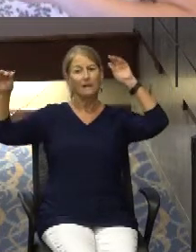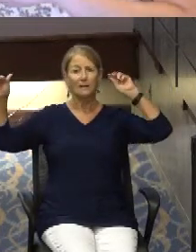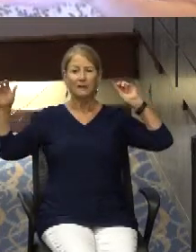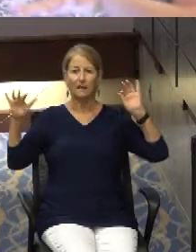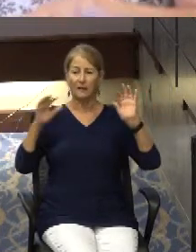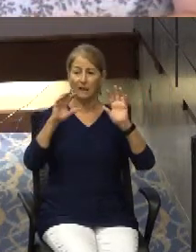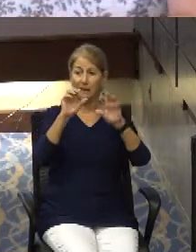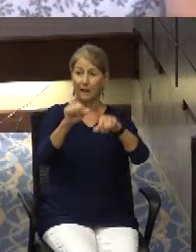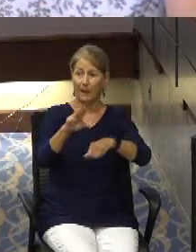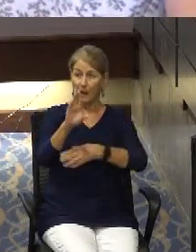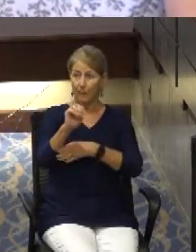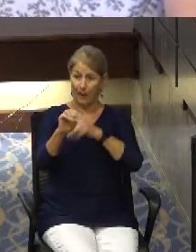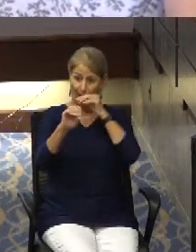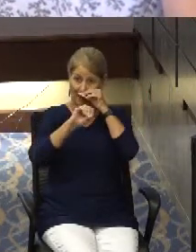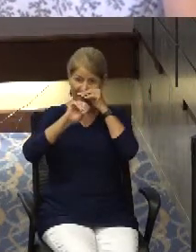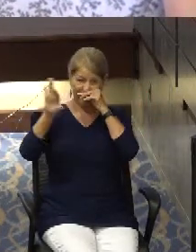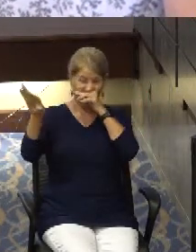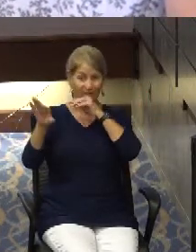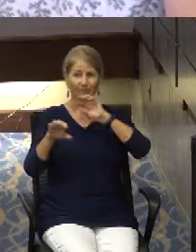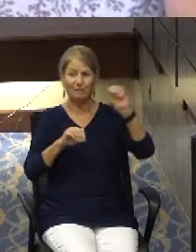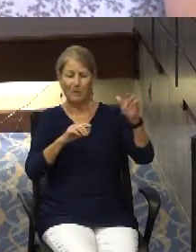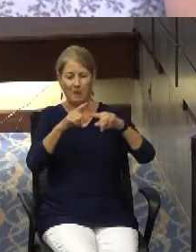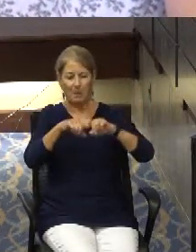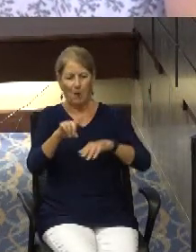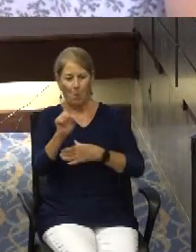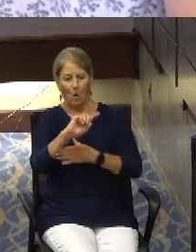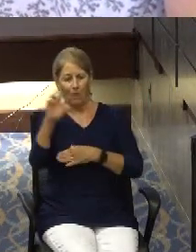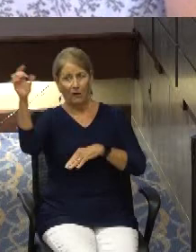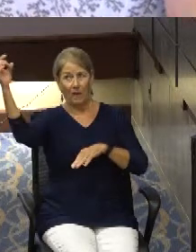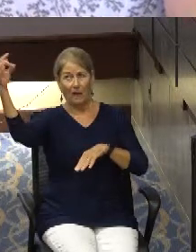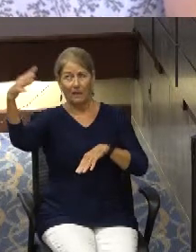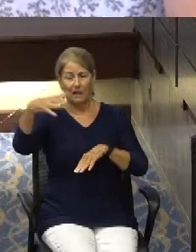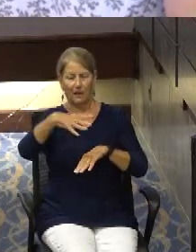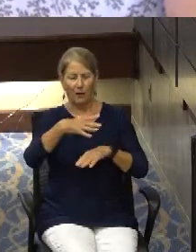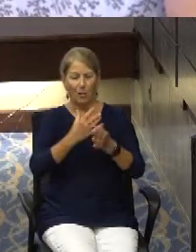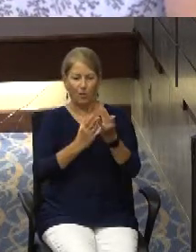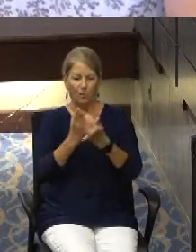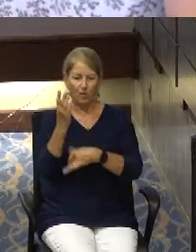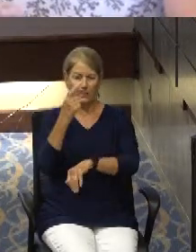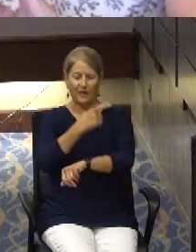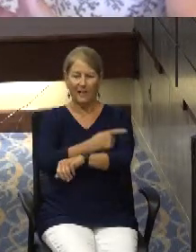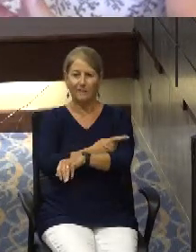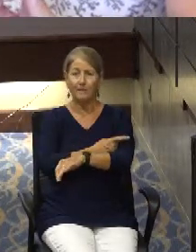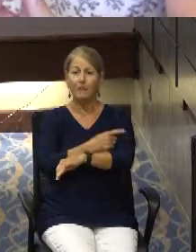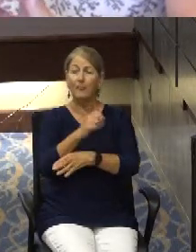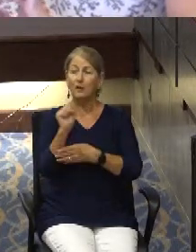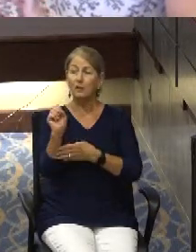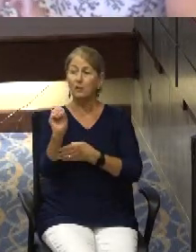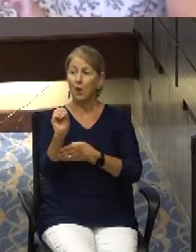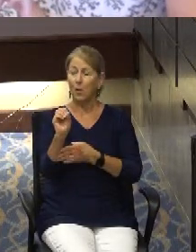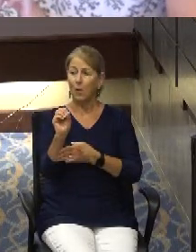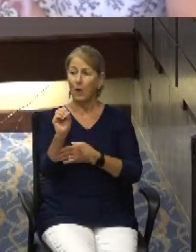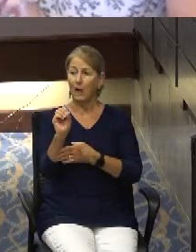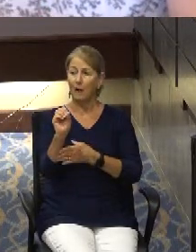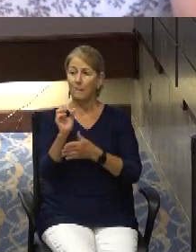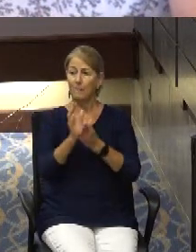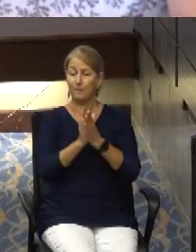be thrown throughout the room depending on where the light's coming in throughout the day. So